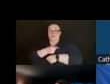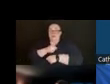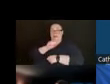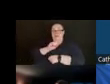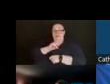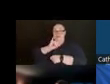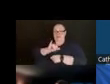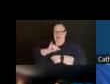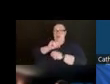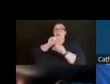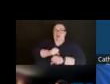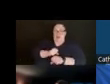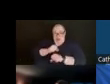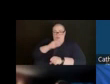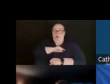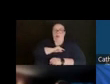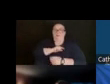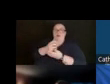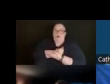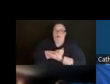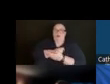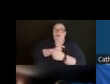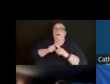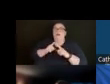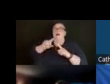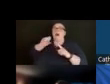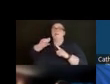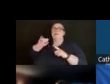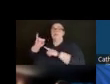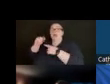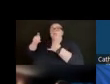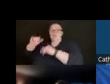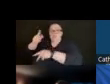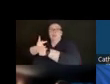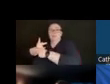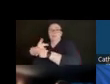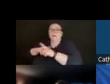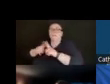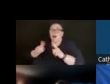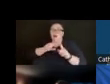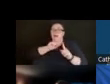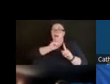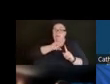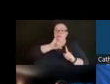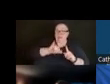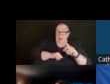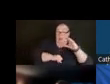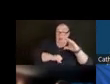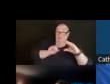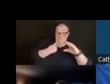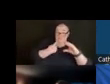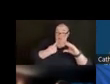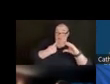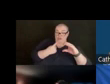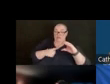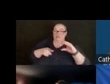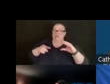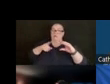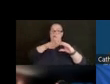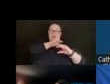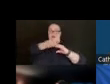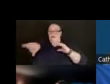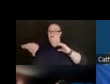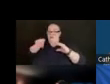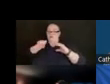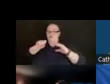go away, but it does reduce his SSI by the amount of his SSDI. So that he's